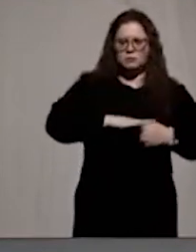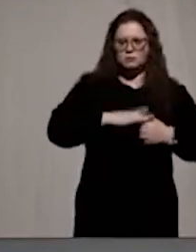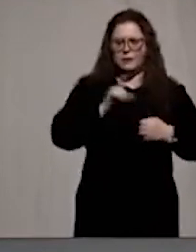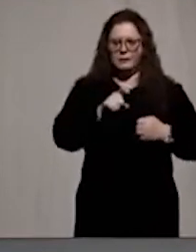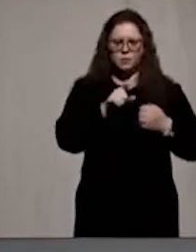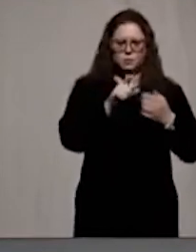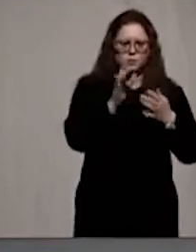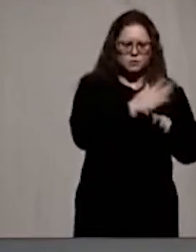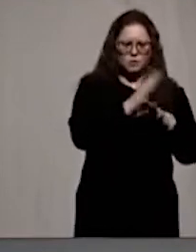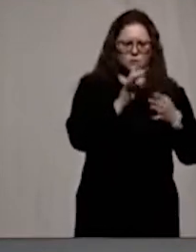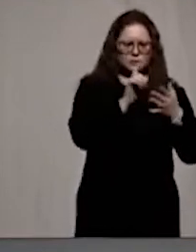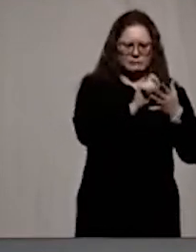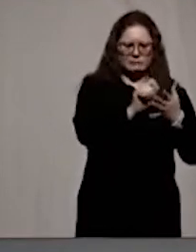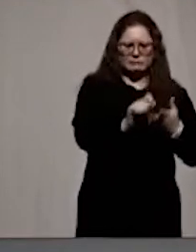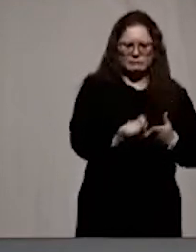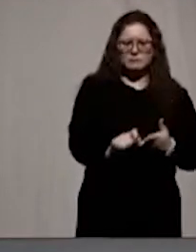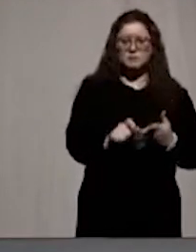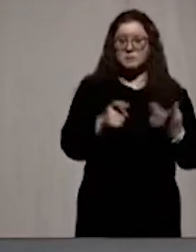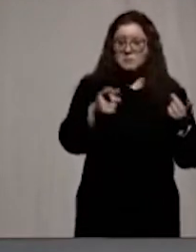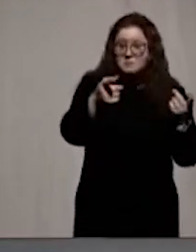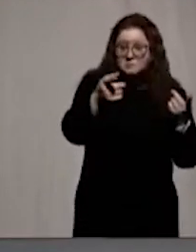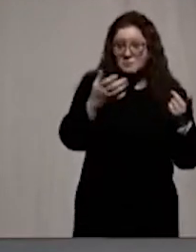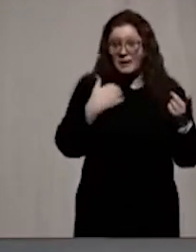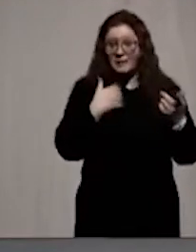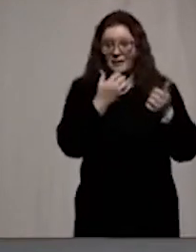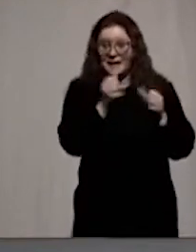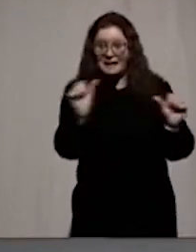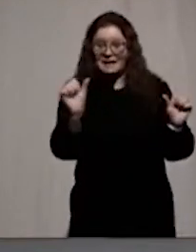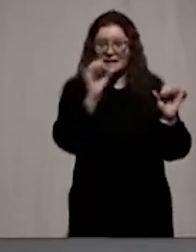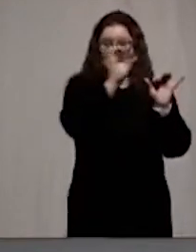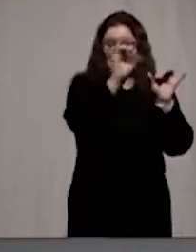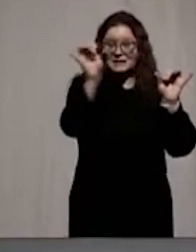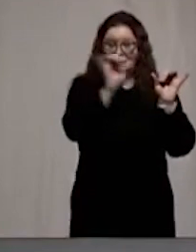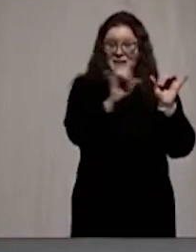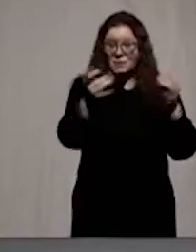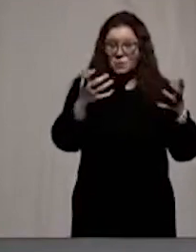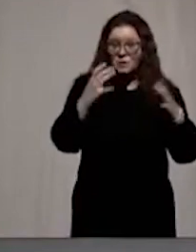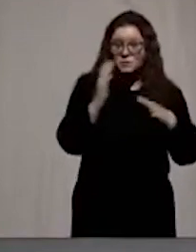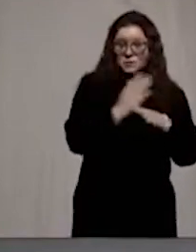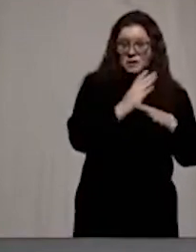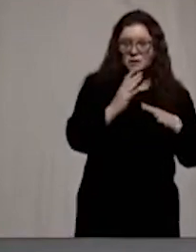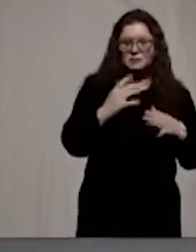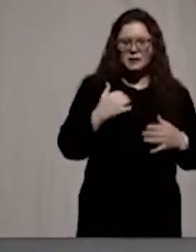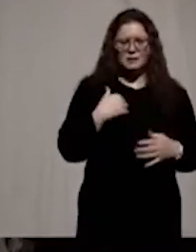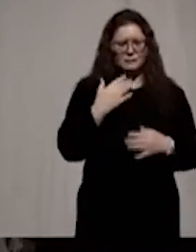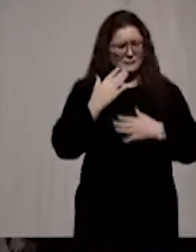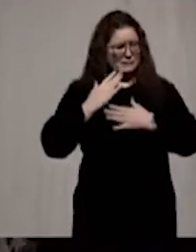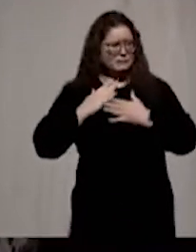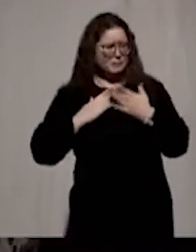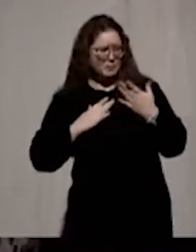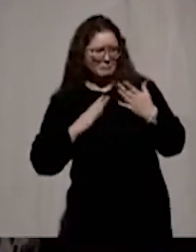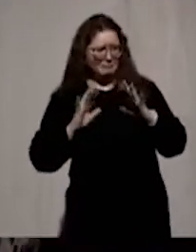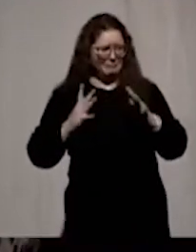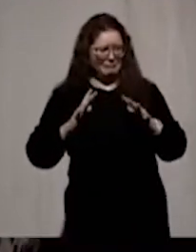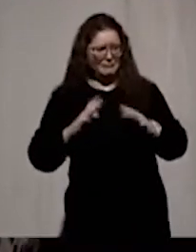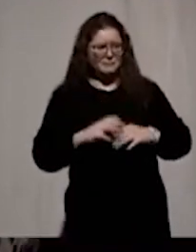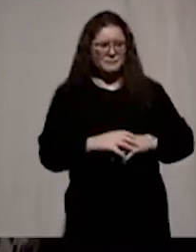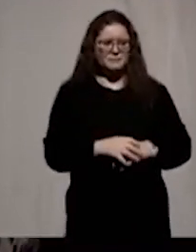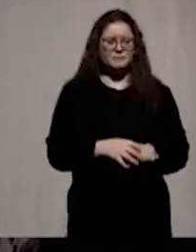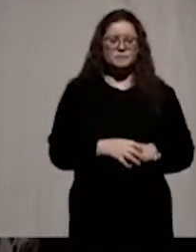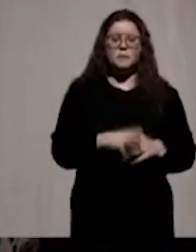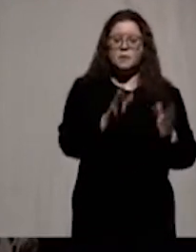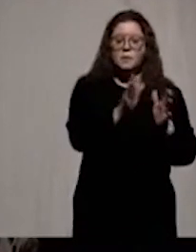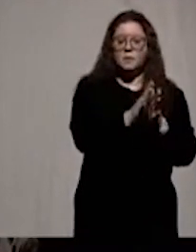write a song. Do you have any part of it that you'd like to share? Yeah. I mean, I've got some alliteration. Sure. Borrowed